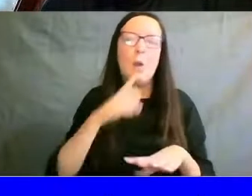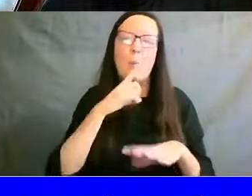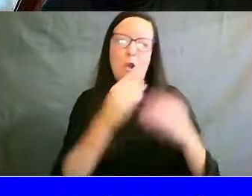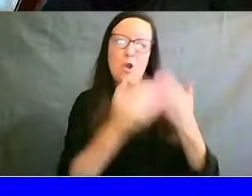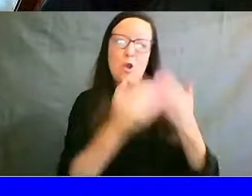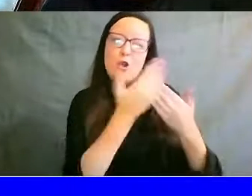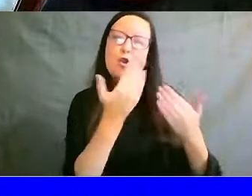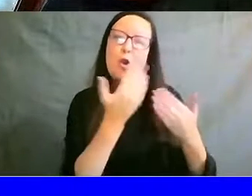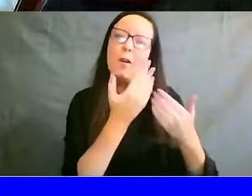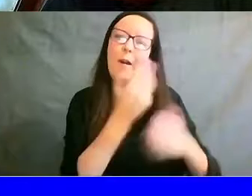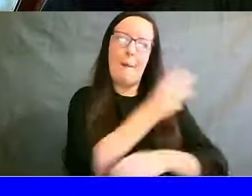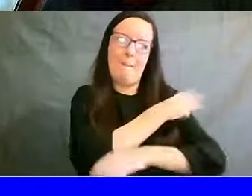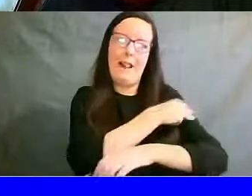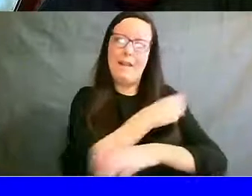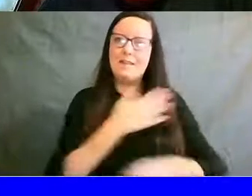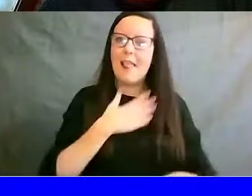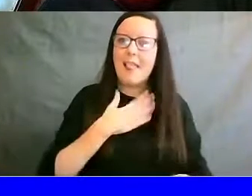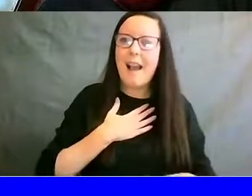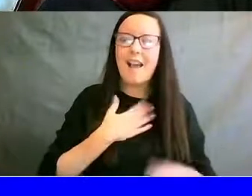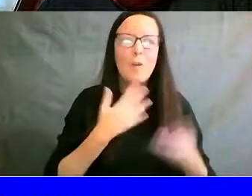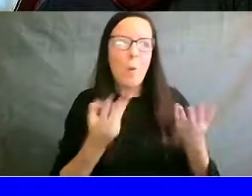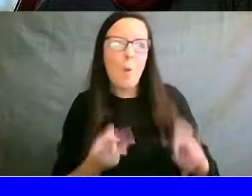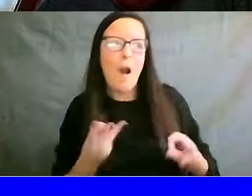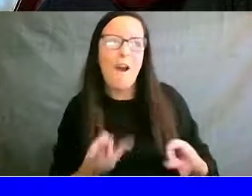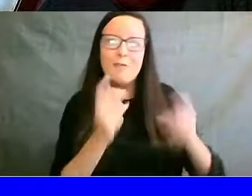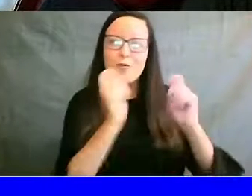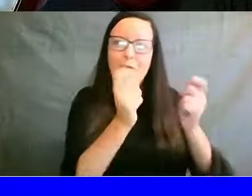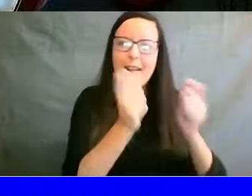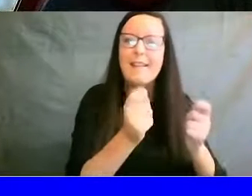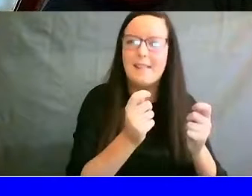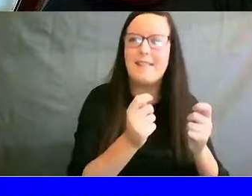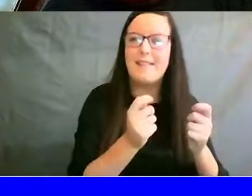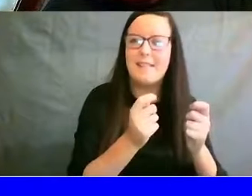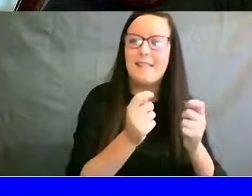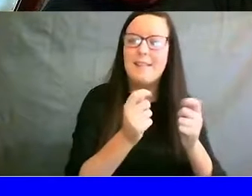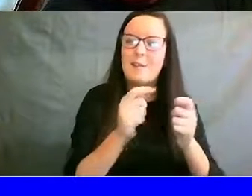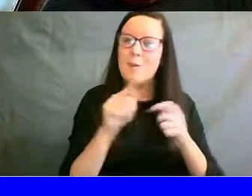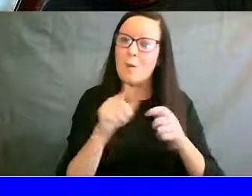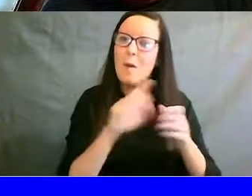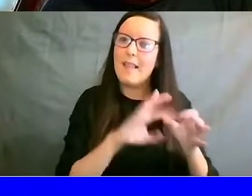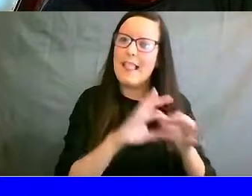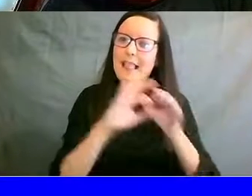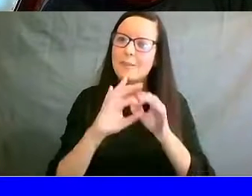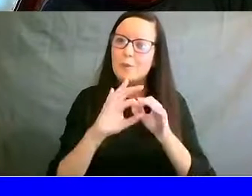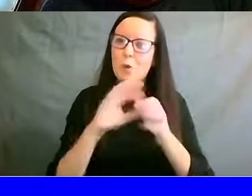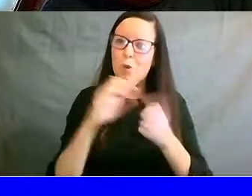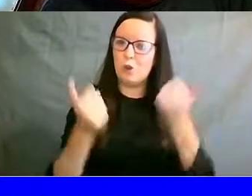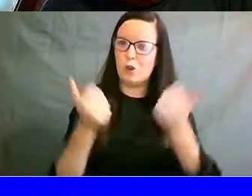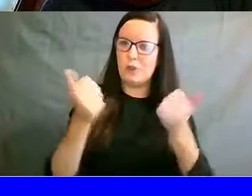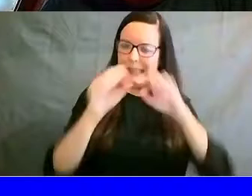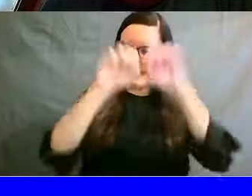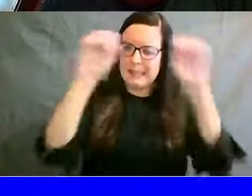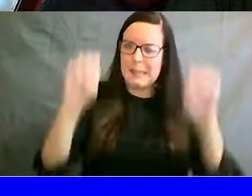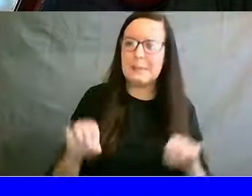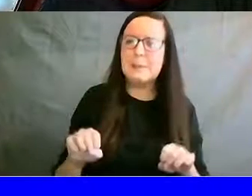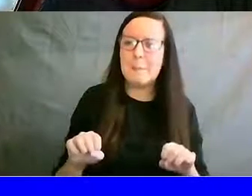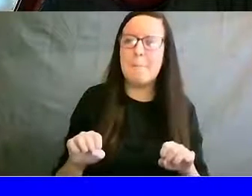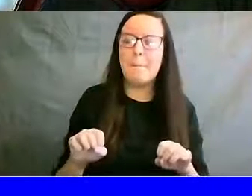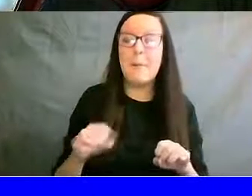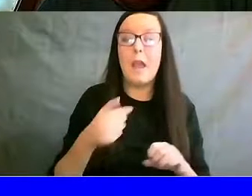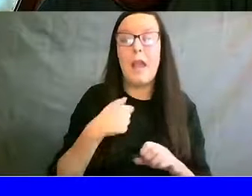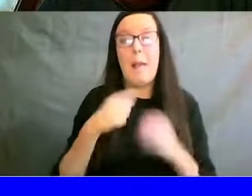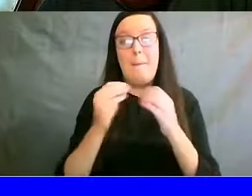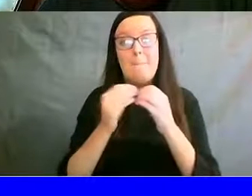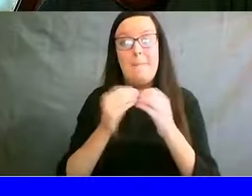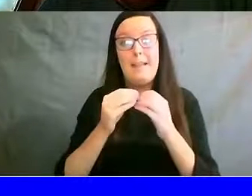did like it. And that's something similar has also been rolled out to the judiciary. As I mentioned in my presentation, there's specific